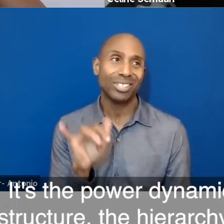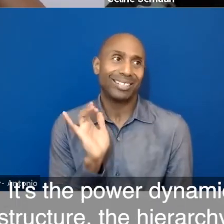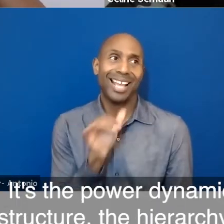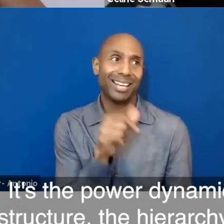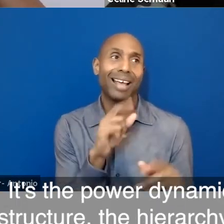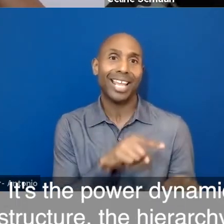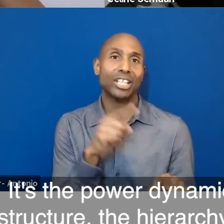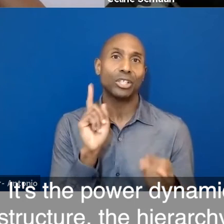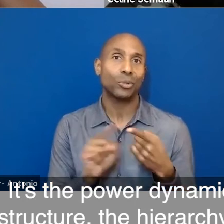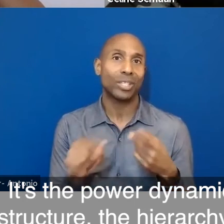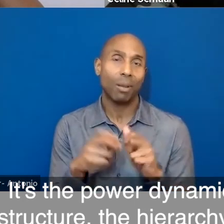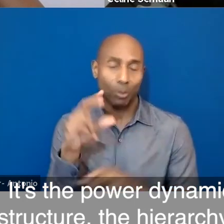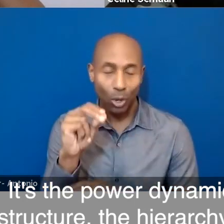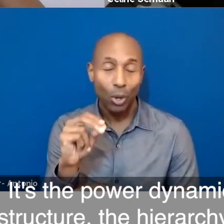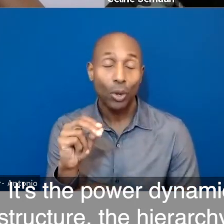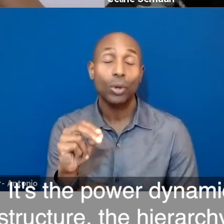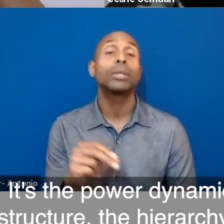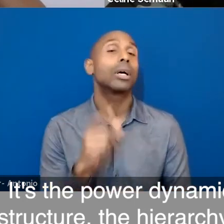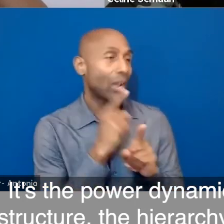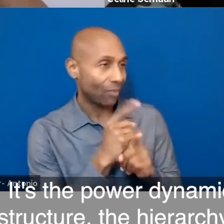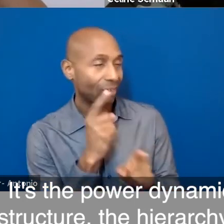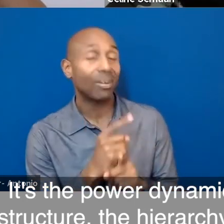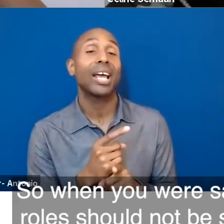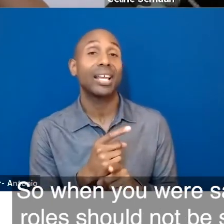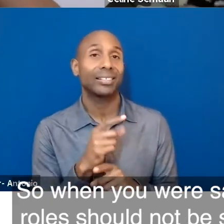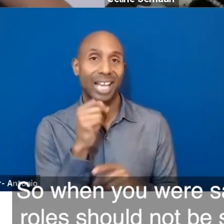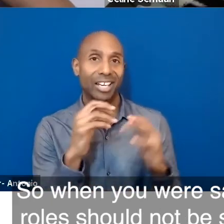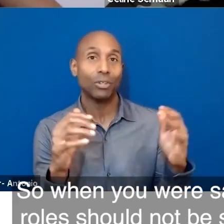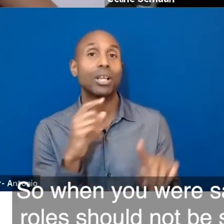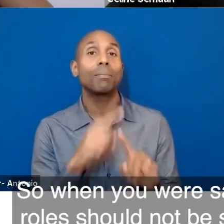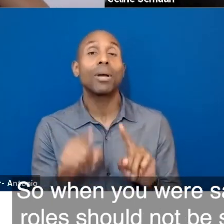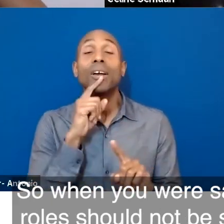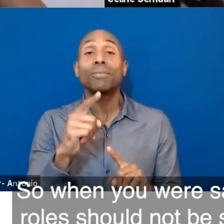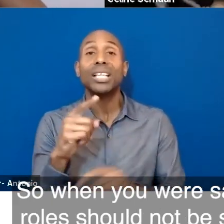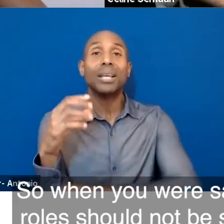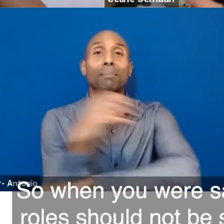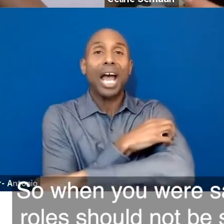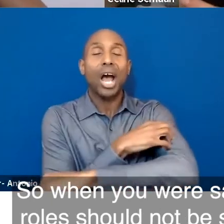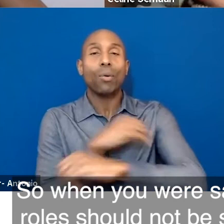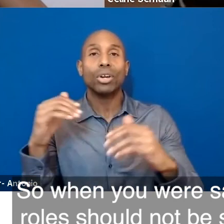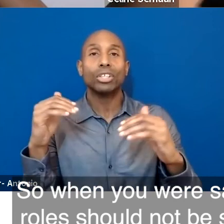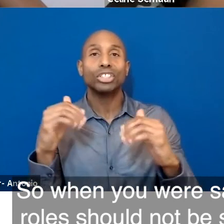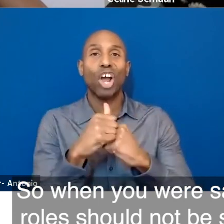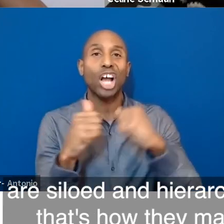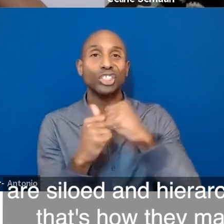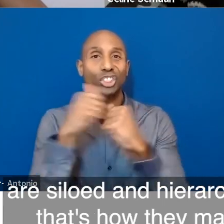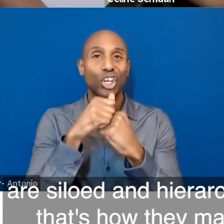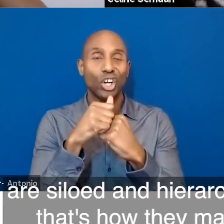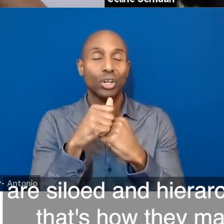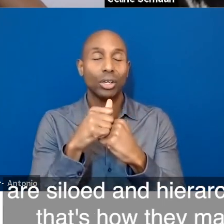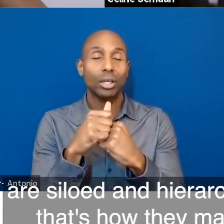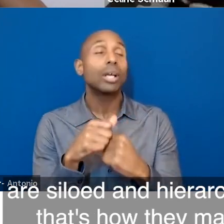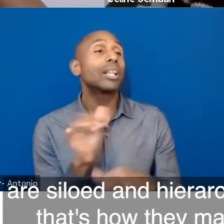power dynamic, the power That's right. structure, the hierarchy of structure. So when you were saying these roles should not be siloed, they are